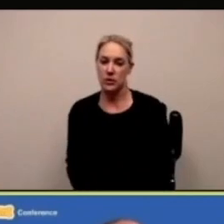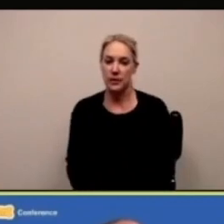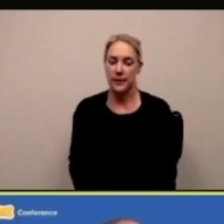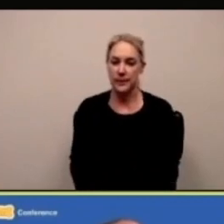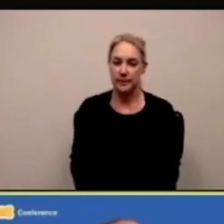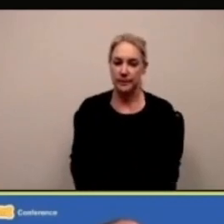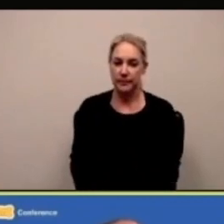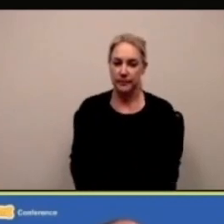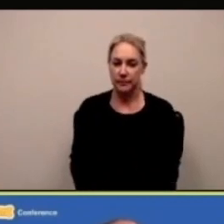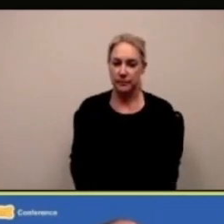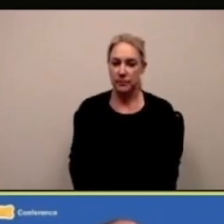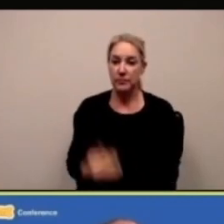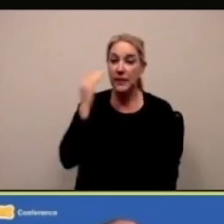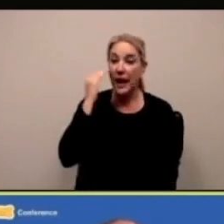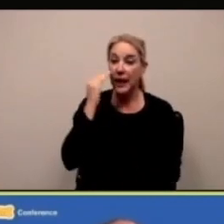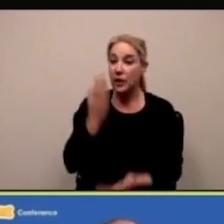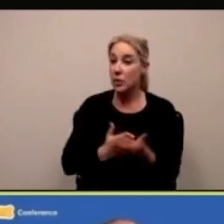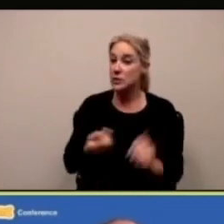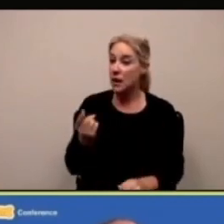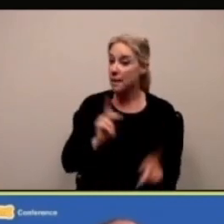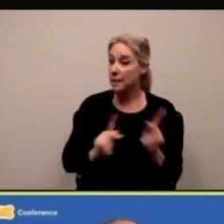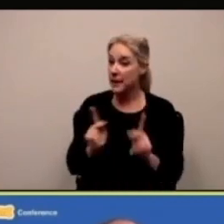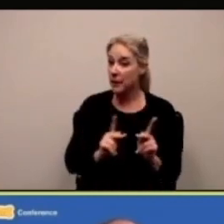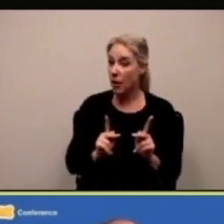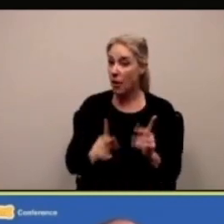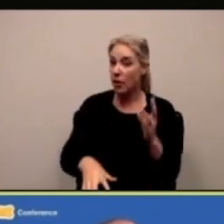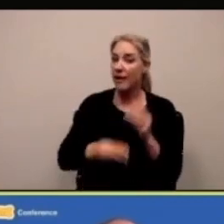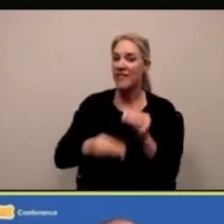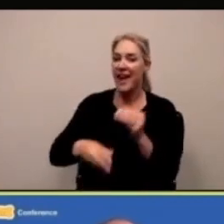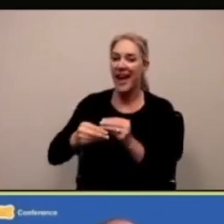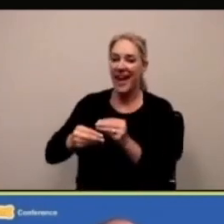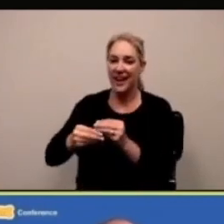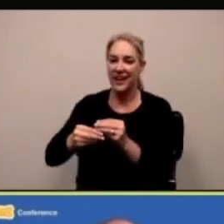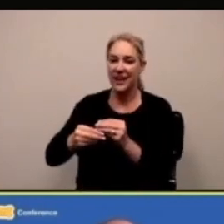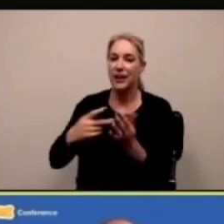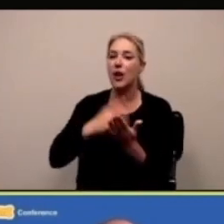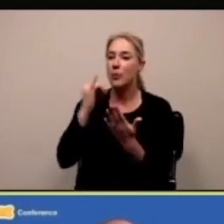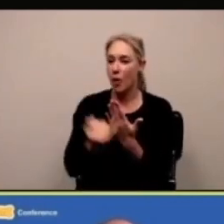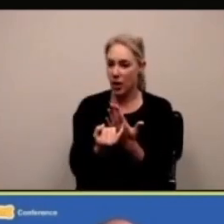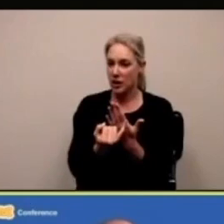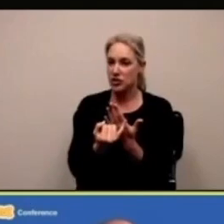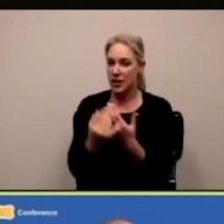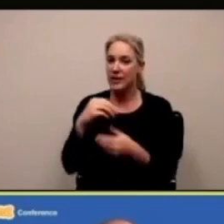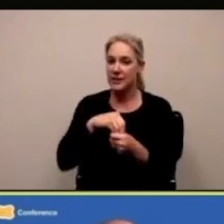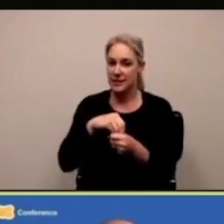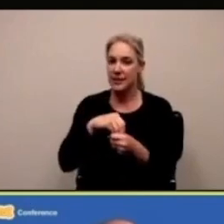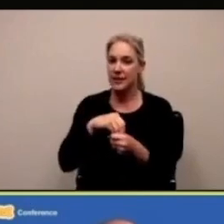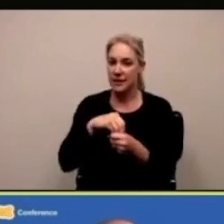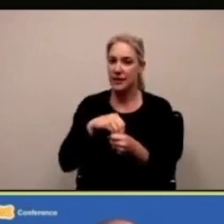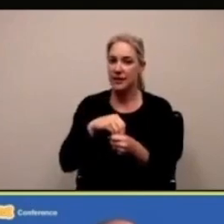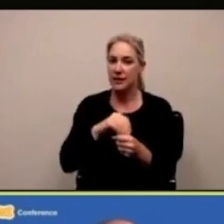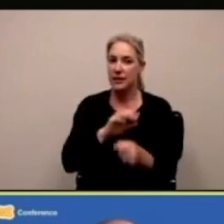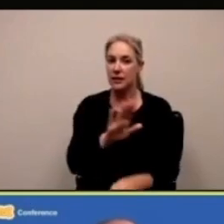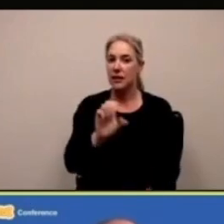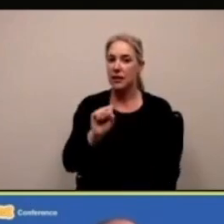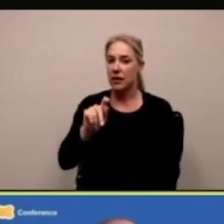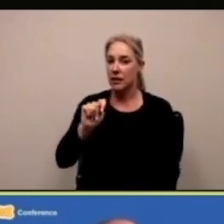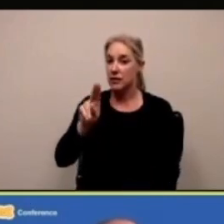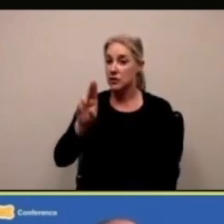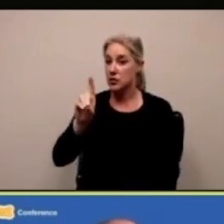So I know some people had started adding some things in here. And Aaron, I know that you had mentioned you had put some, which one is your